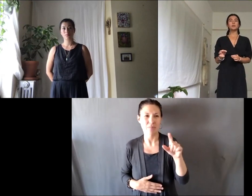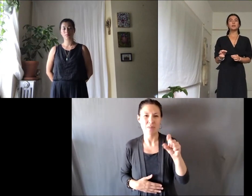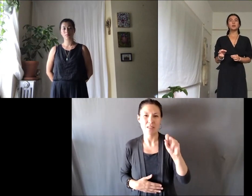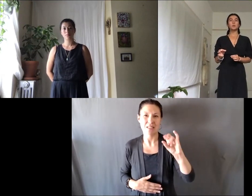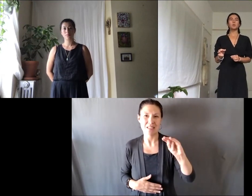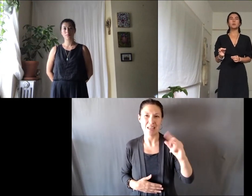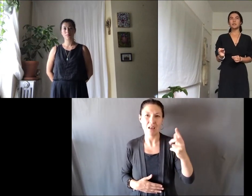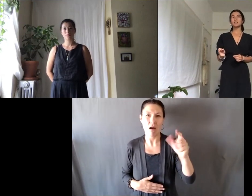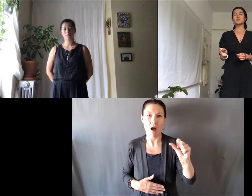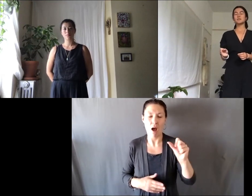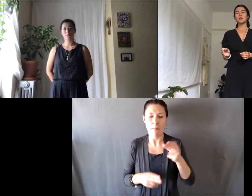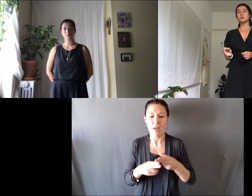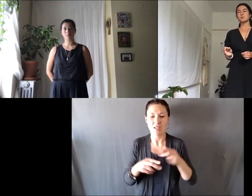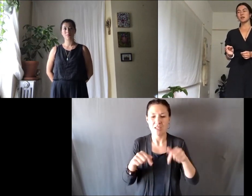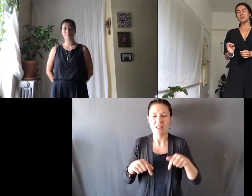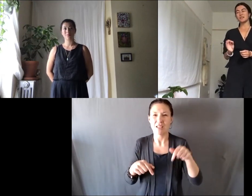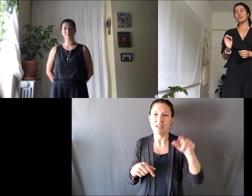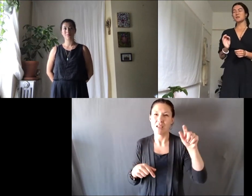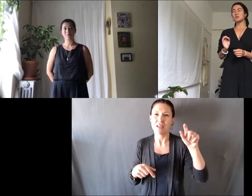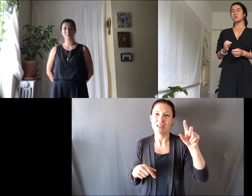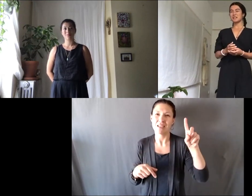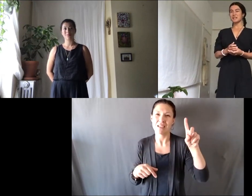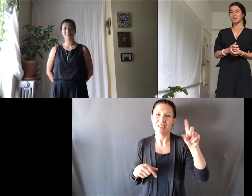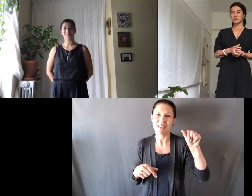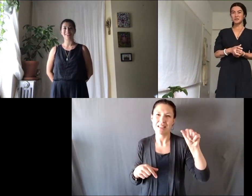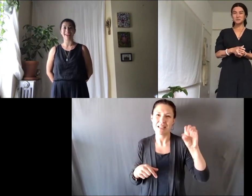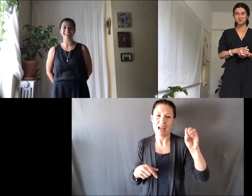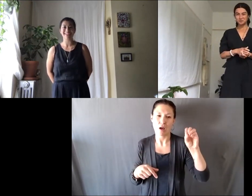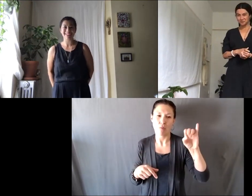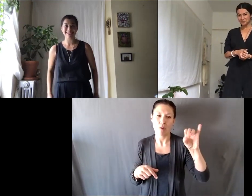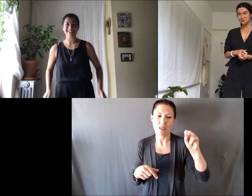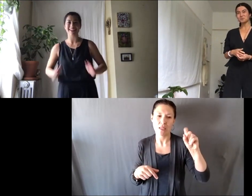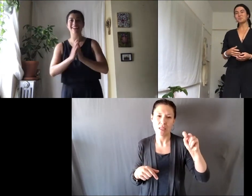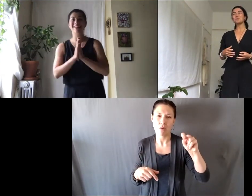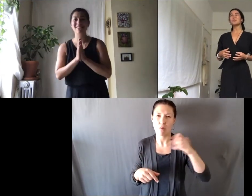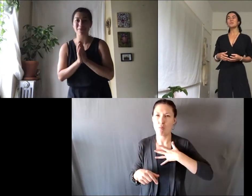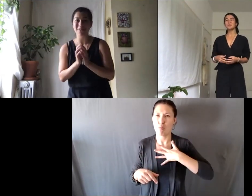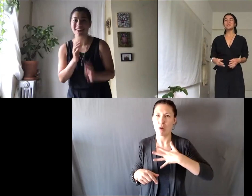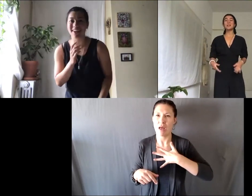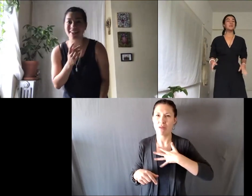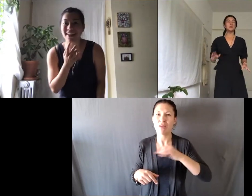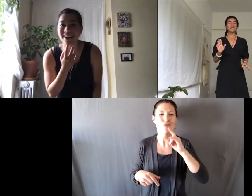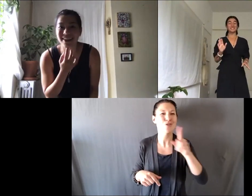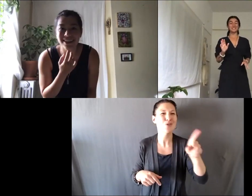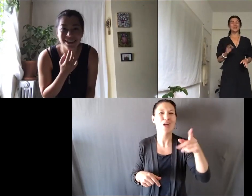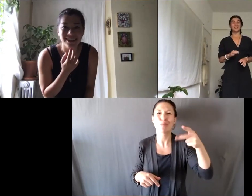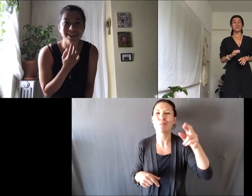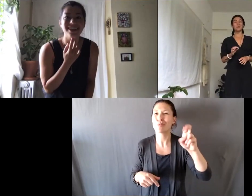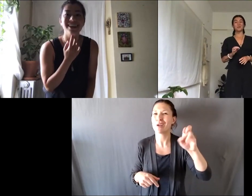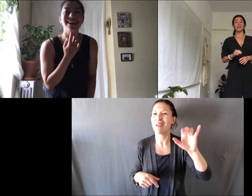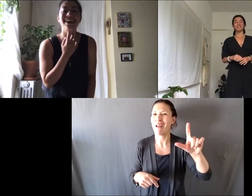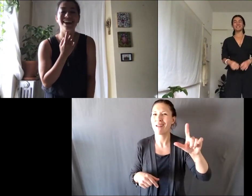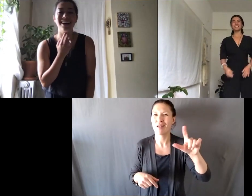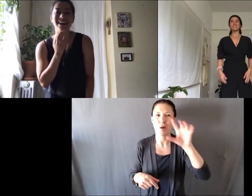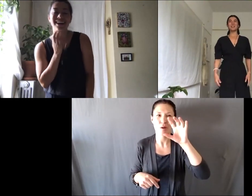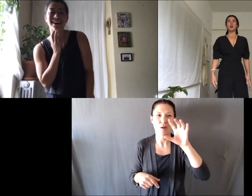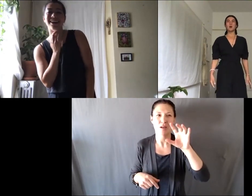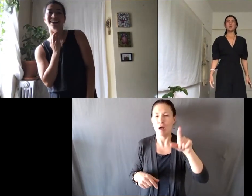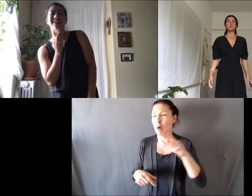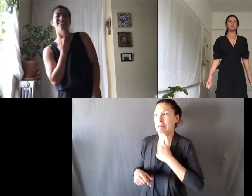true, but we'll get to Taoist breath a little bit later. Sorry, I was jumping. No, Singha, you were right.